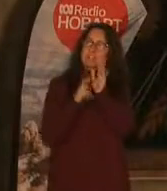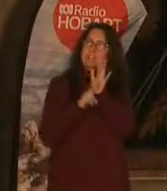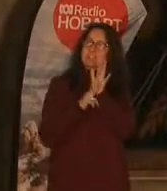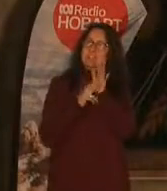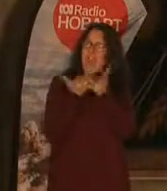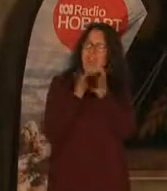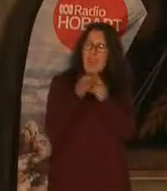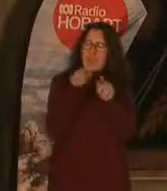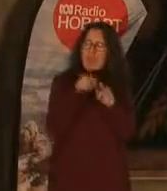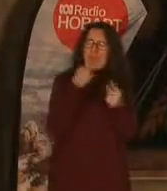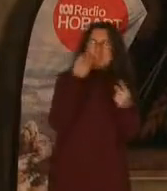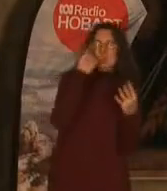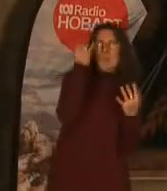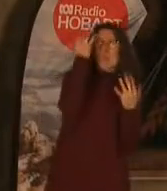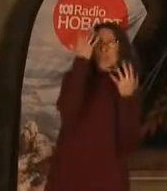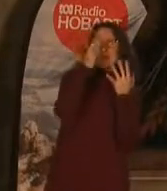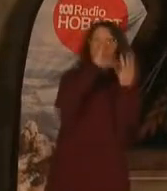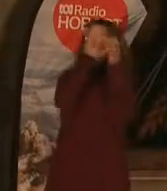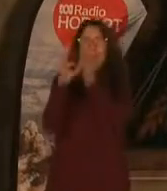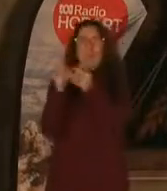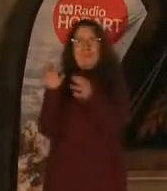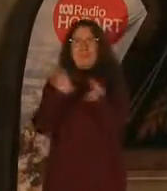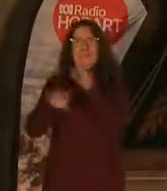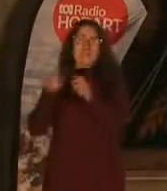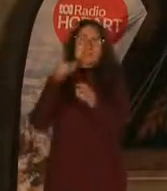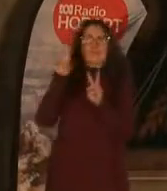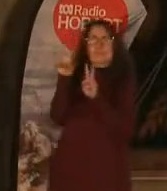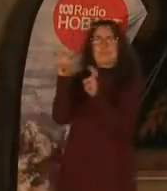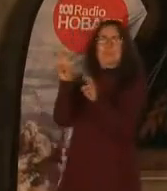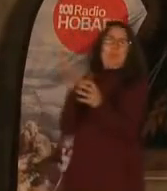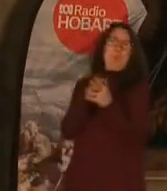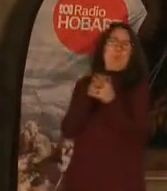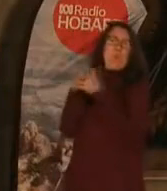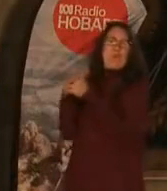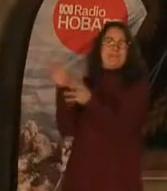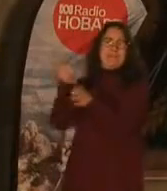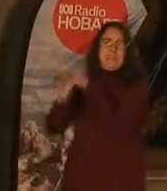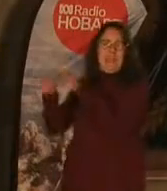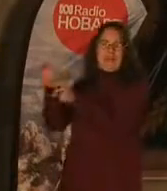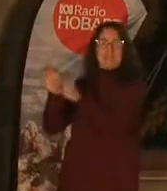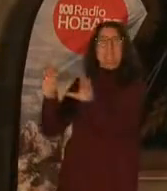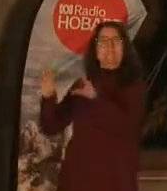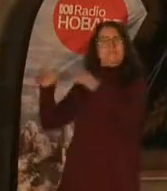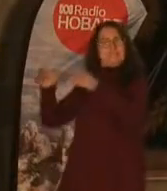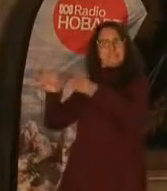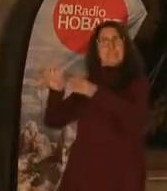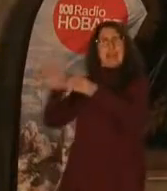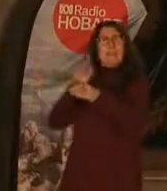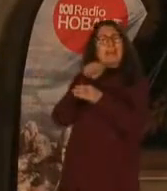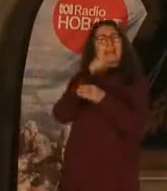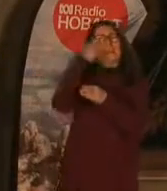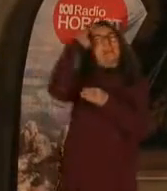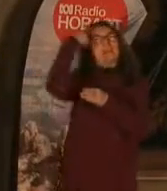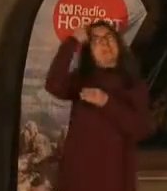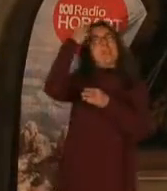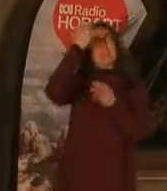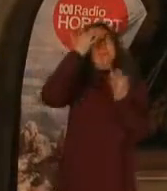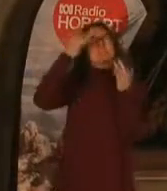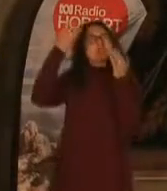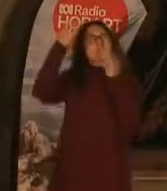for, so-called Western sciences. Can you say a little bit about how imagination kind of leads you to the